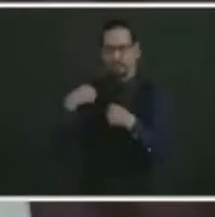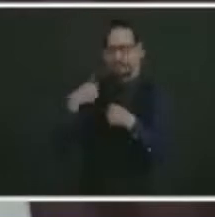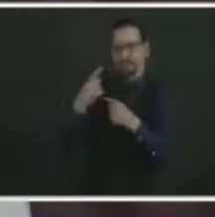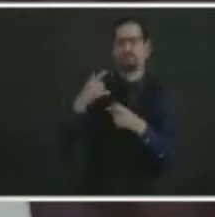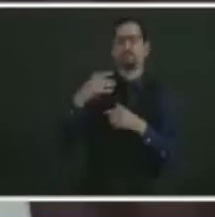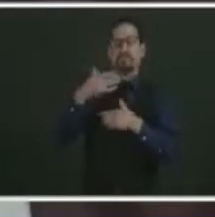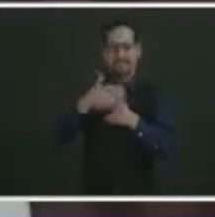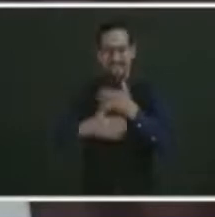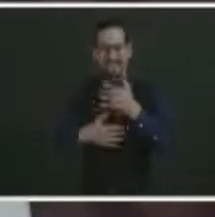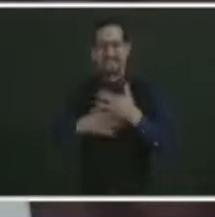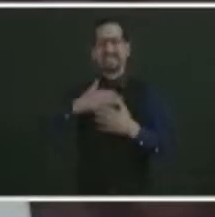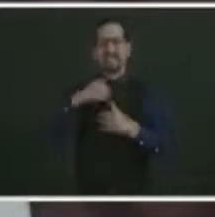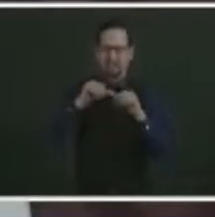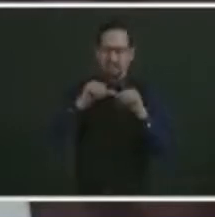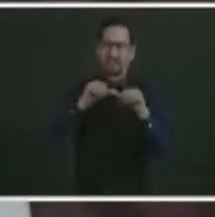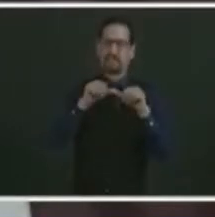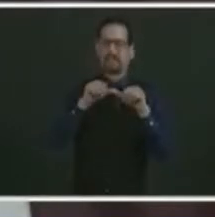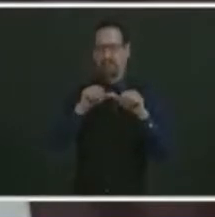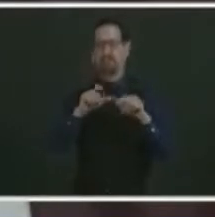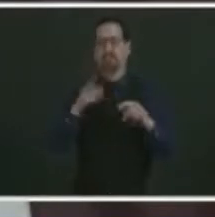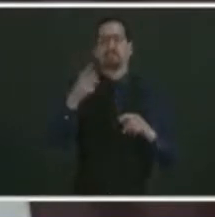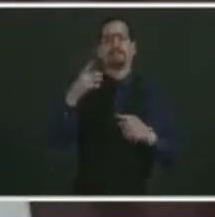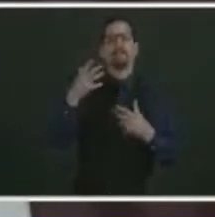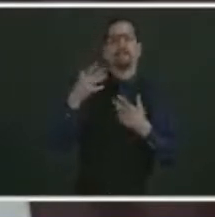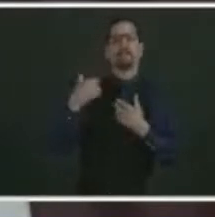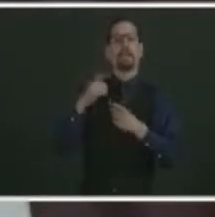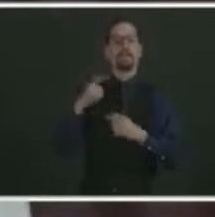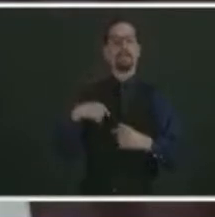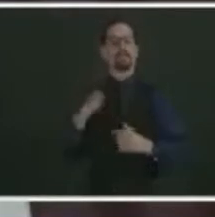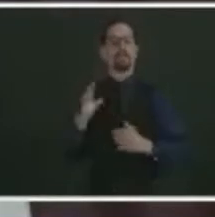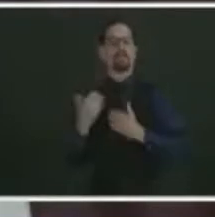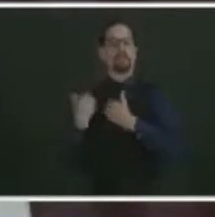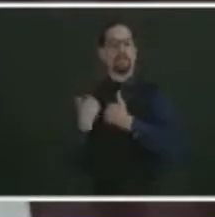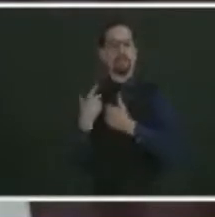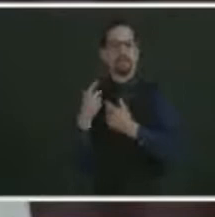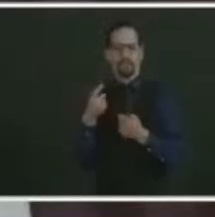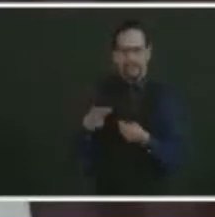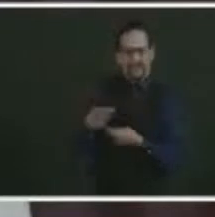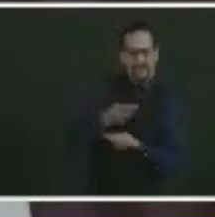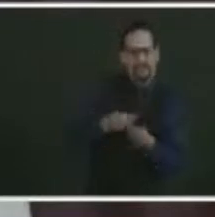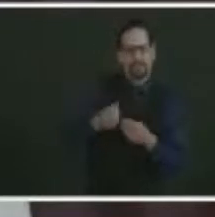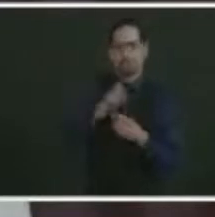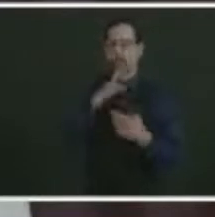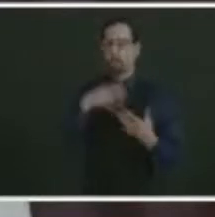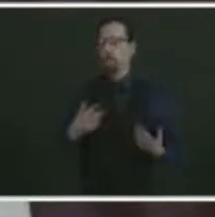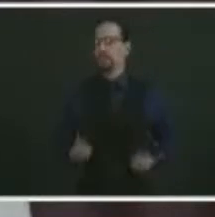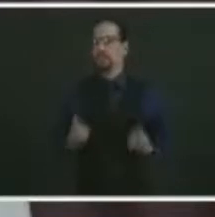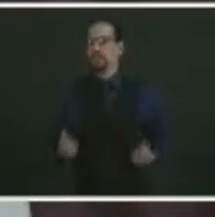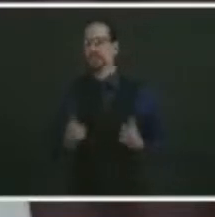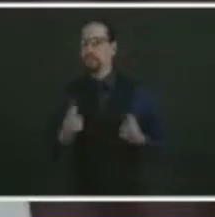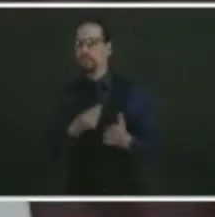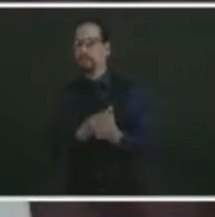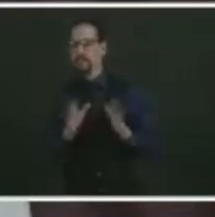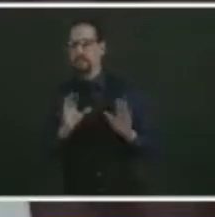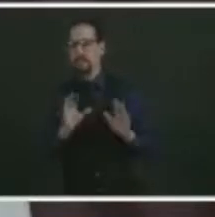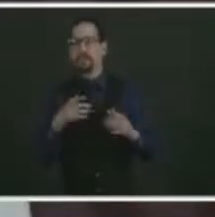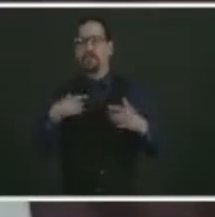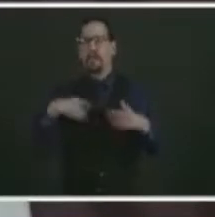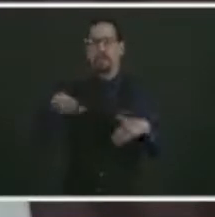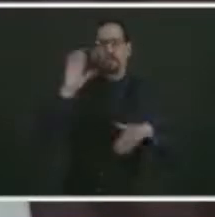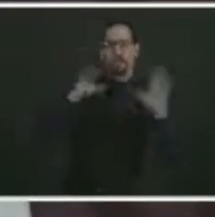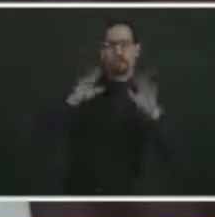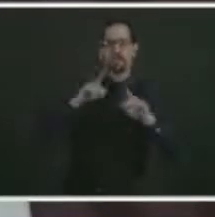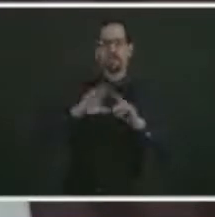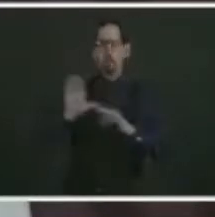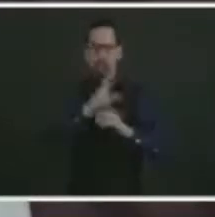try to take responsible budget saving maneuvers without sacrificing the services that we're providing to Rhode Islanders and to enable us to